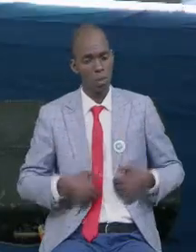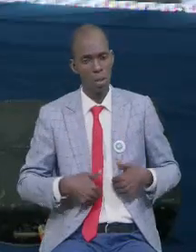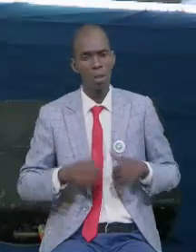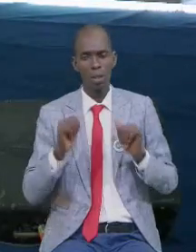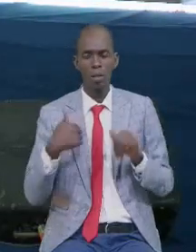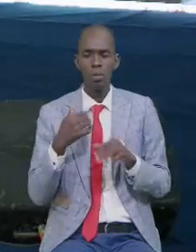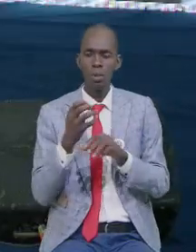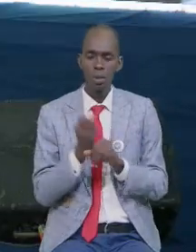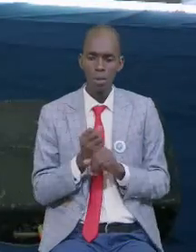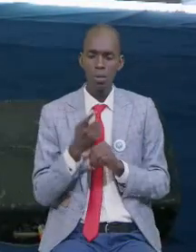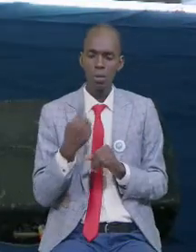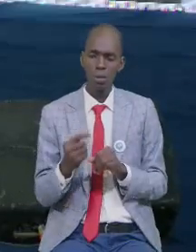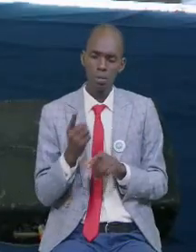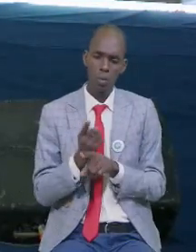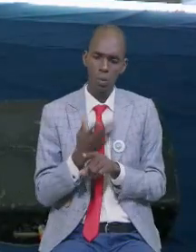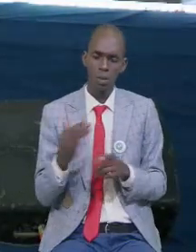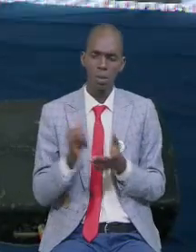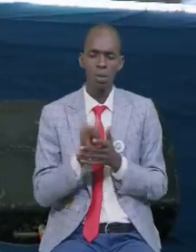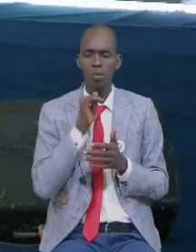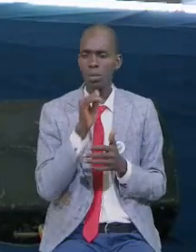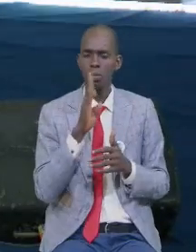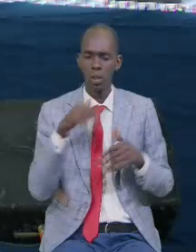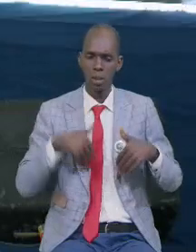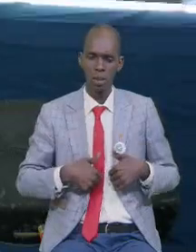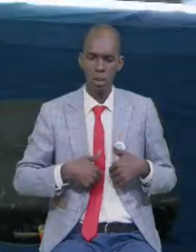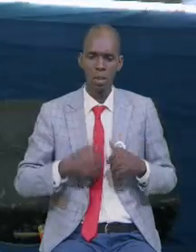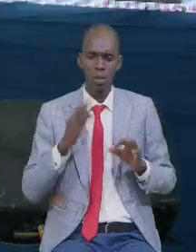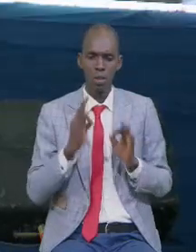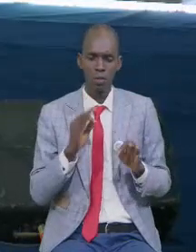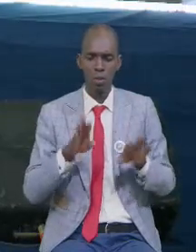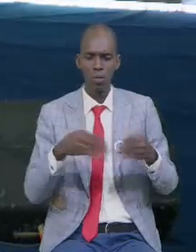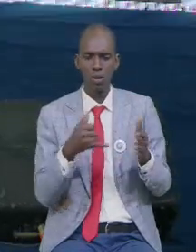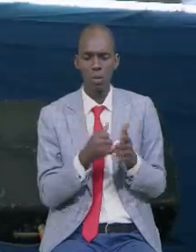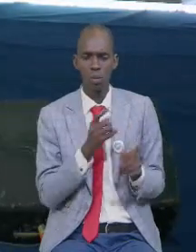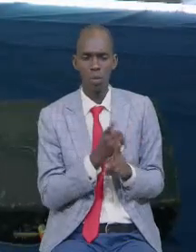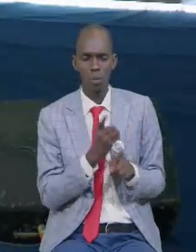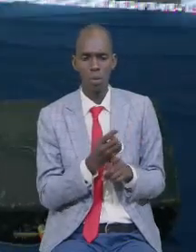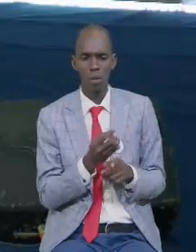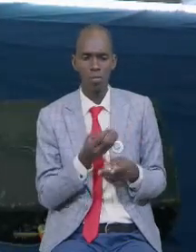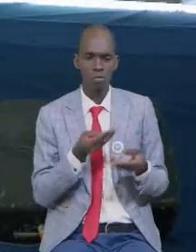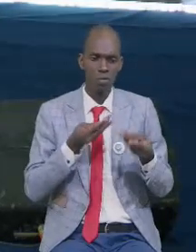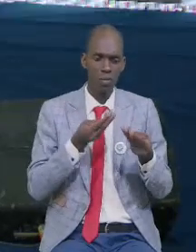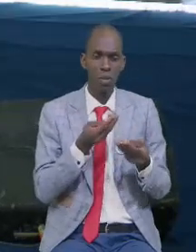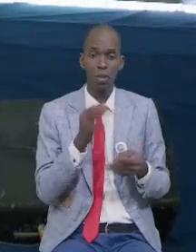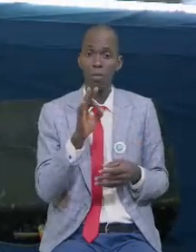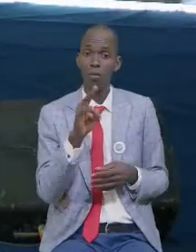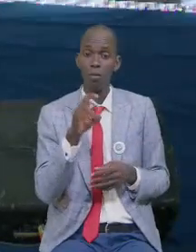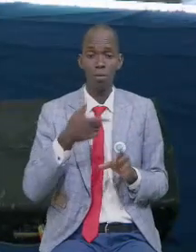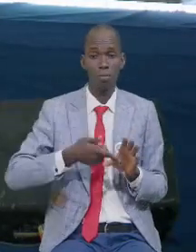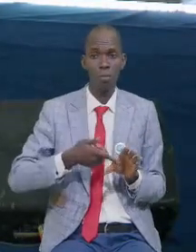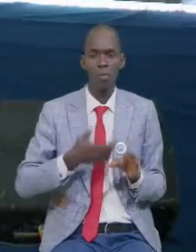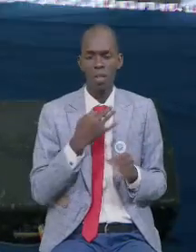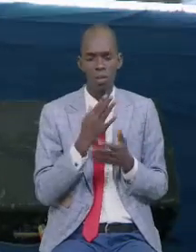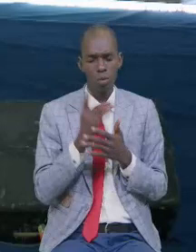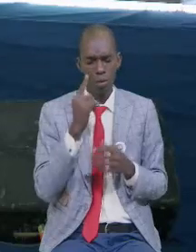right fuel, sure. And impossible became possible. Somebody thought and